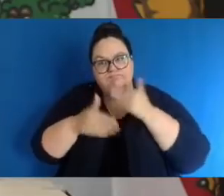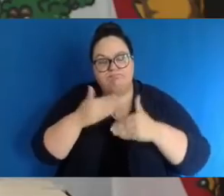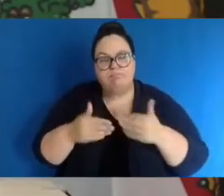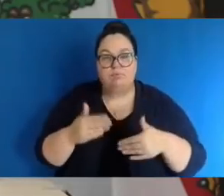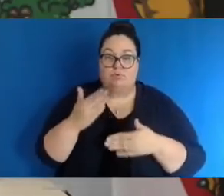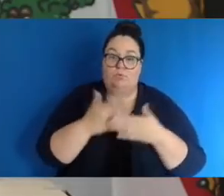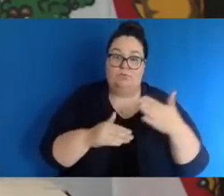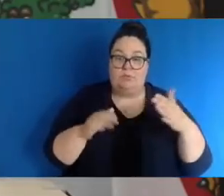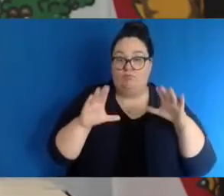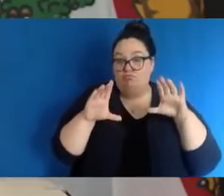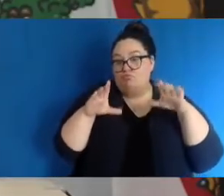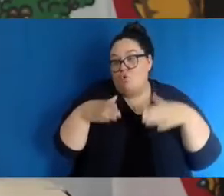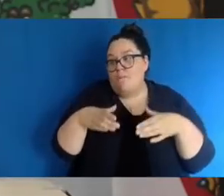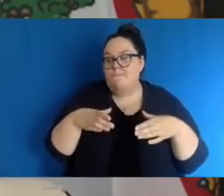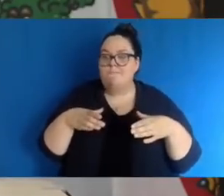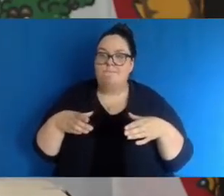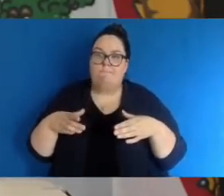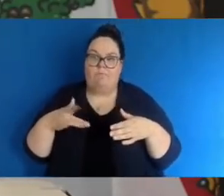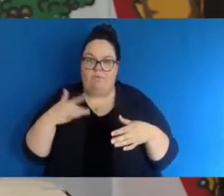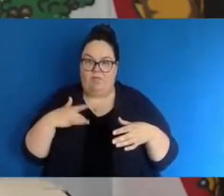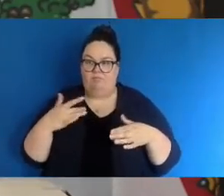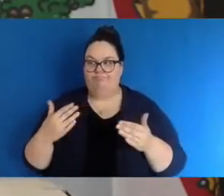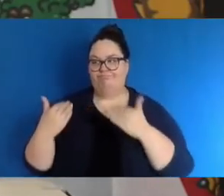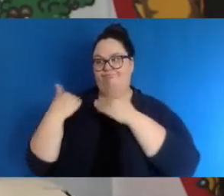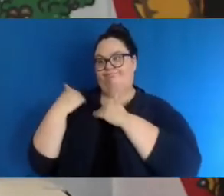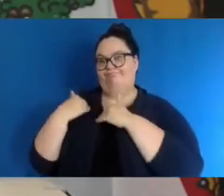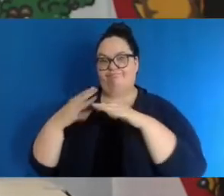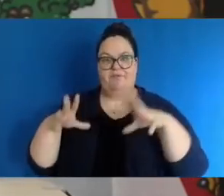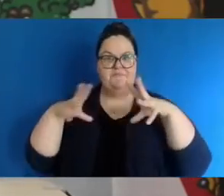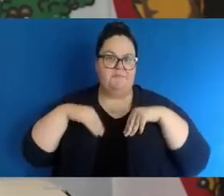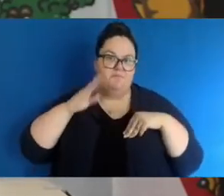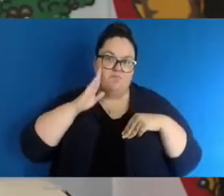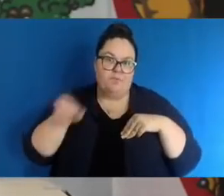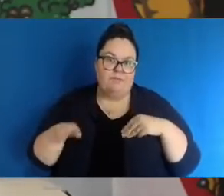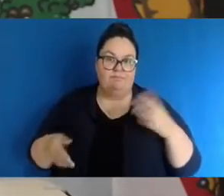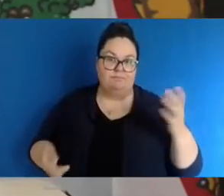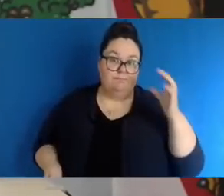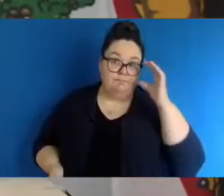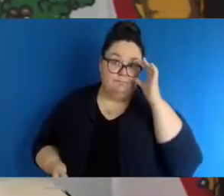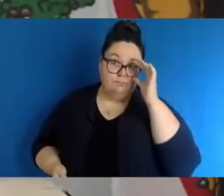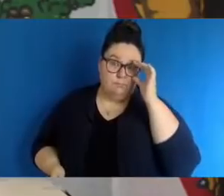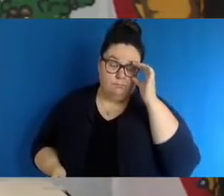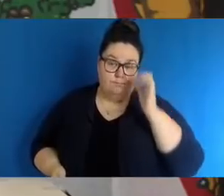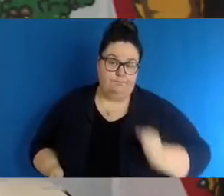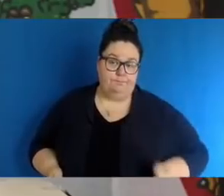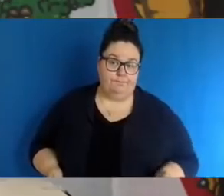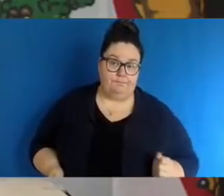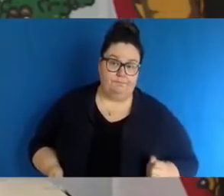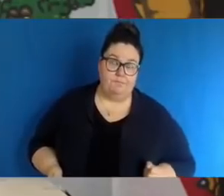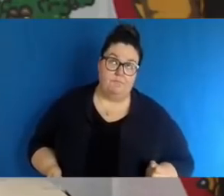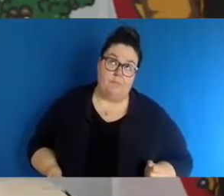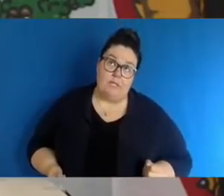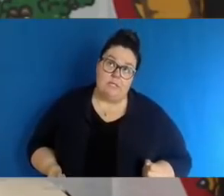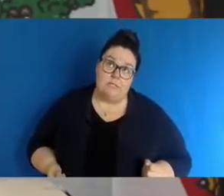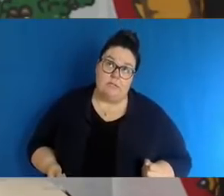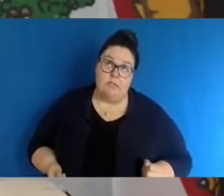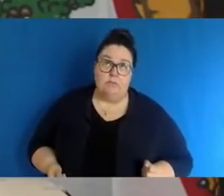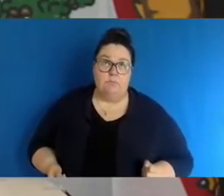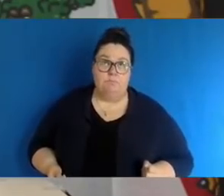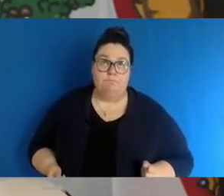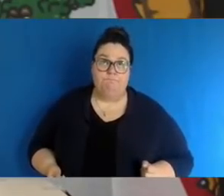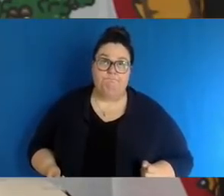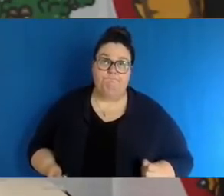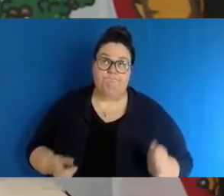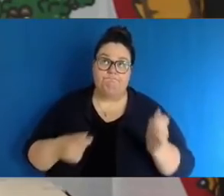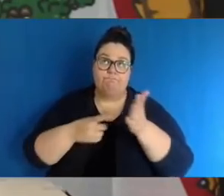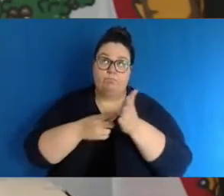and take that on here as well. Whether or not that will be mandated provincially, I think will need to